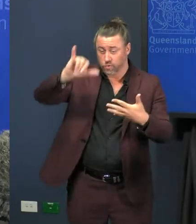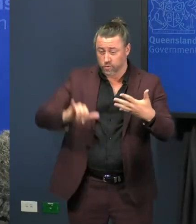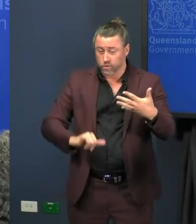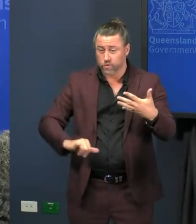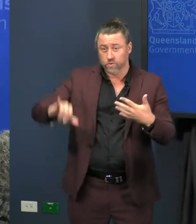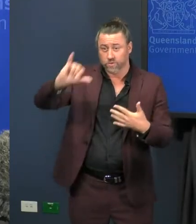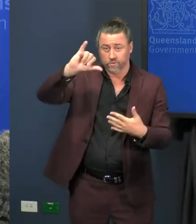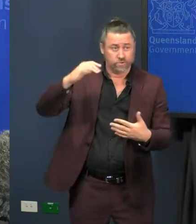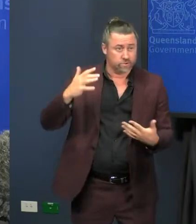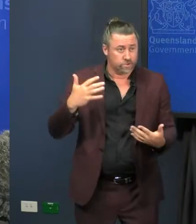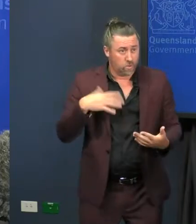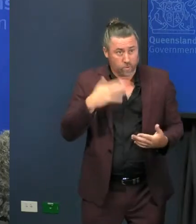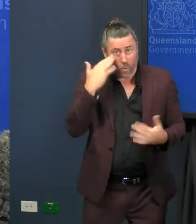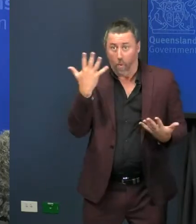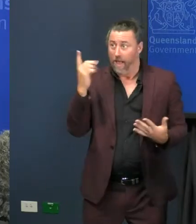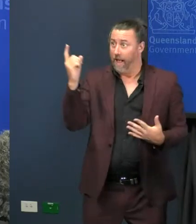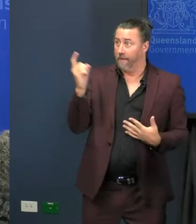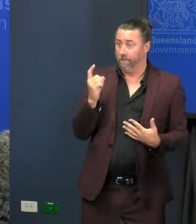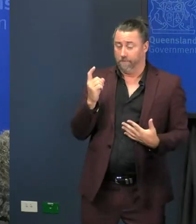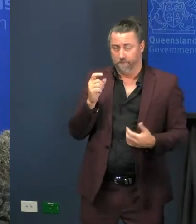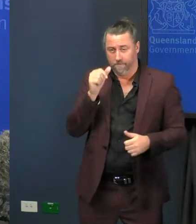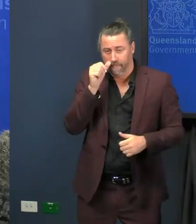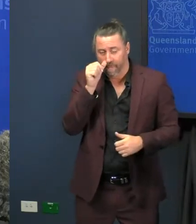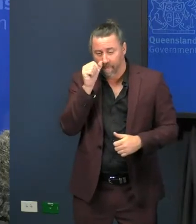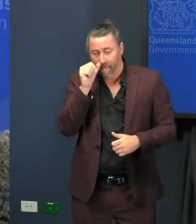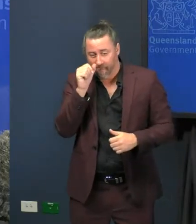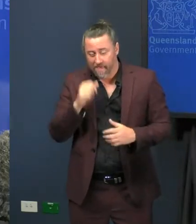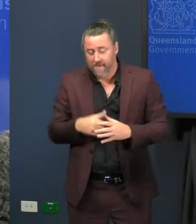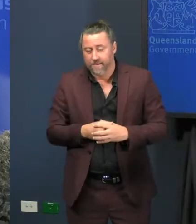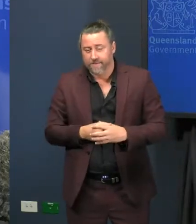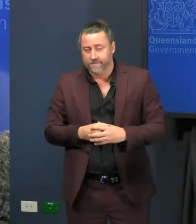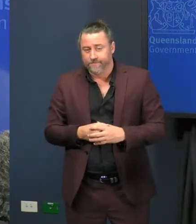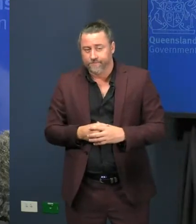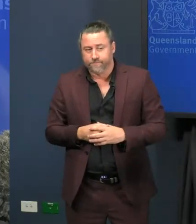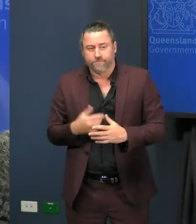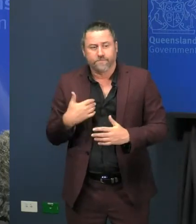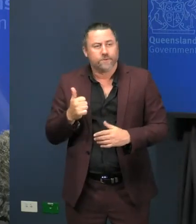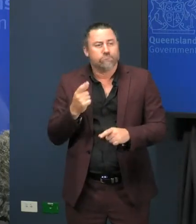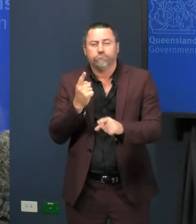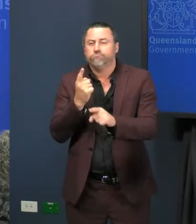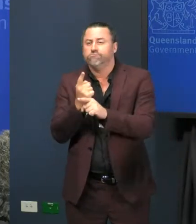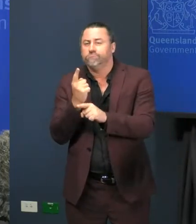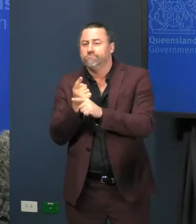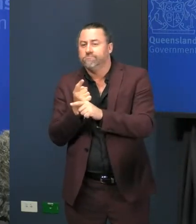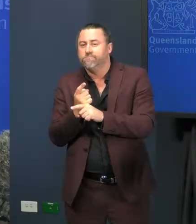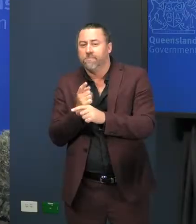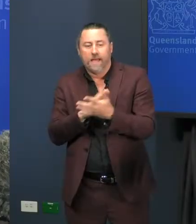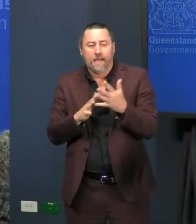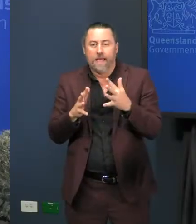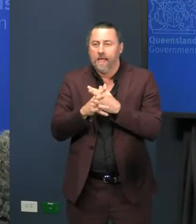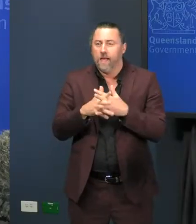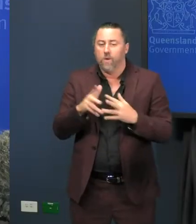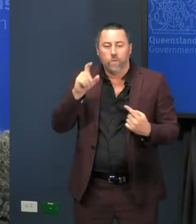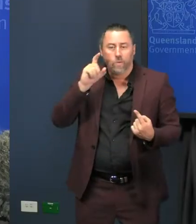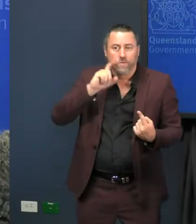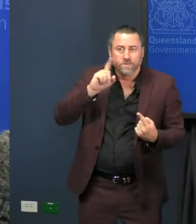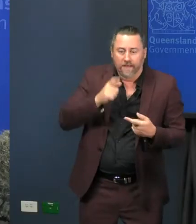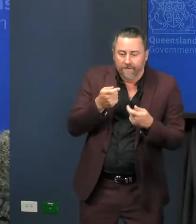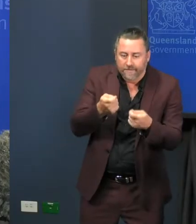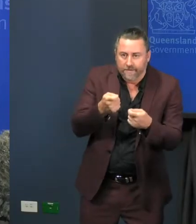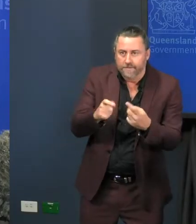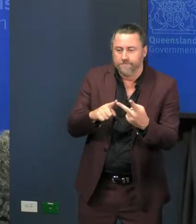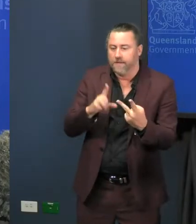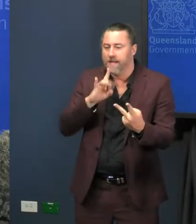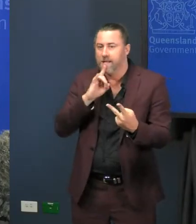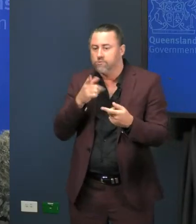track. I've engaged with our critical infrastructure providers, water,